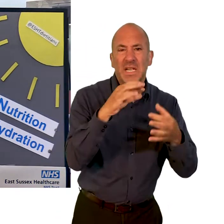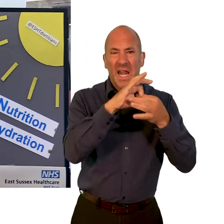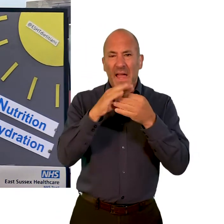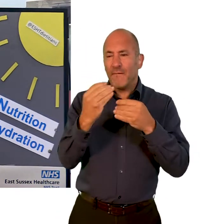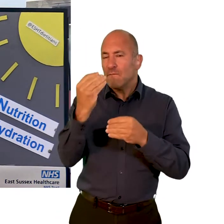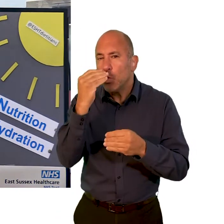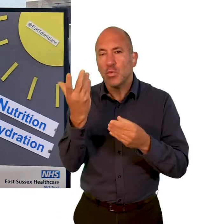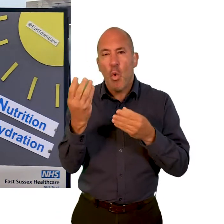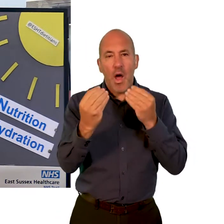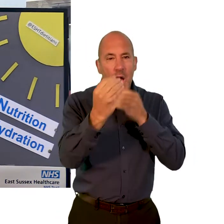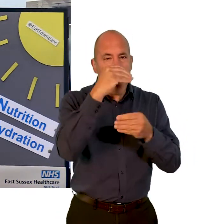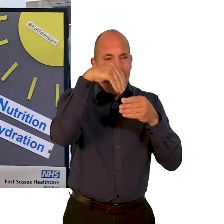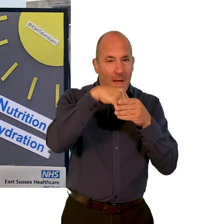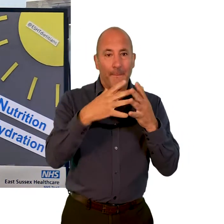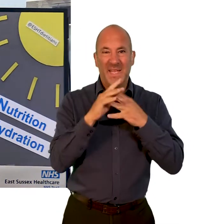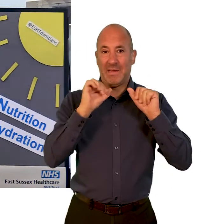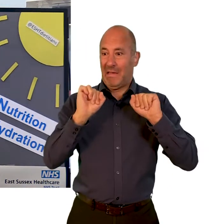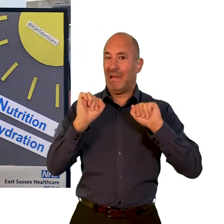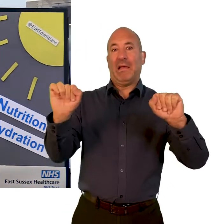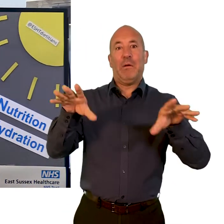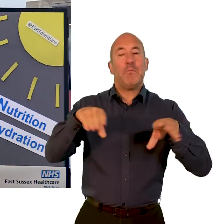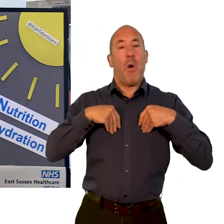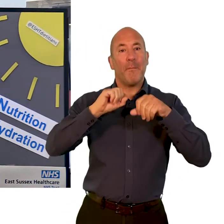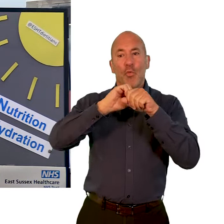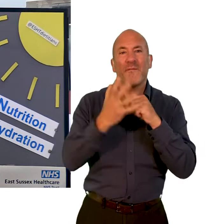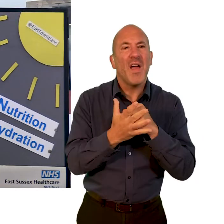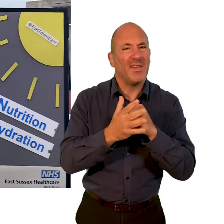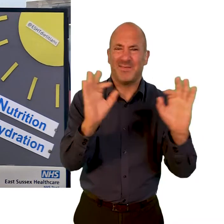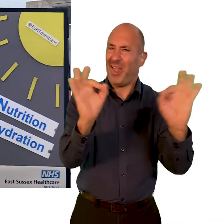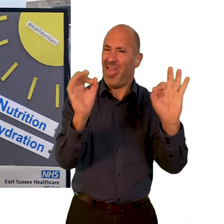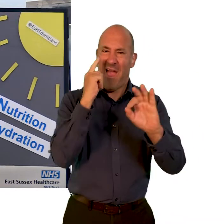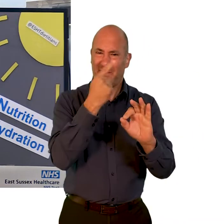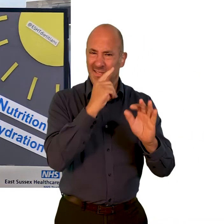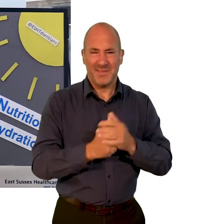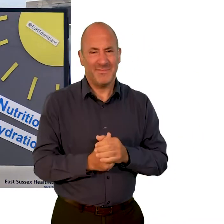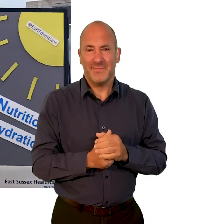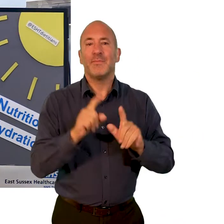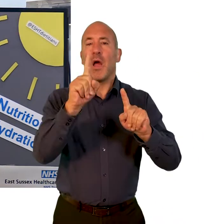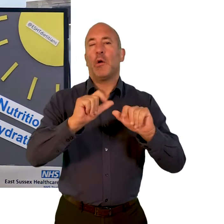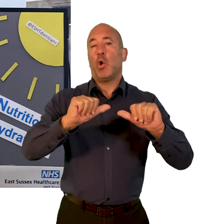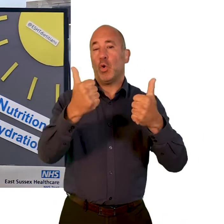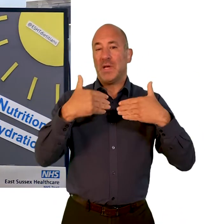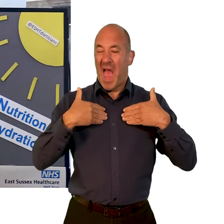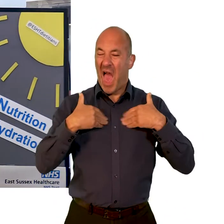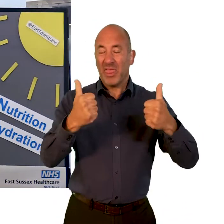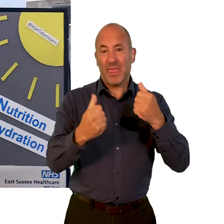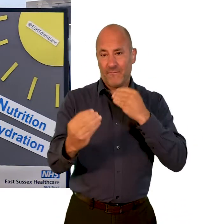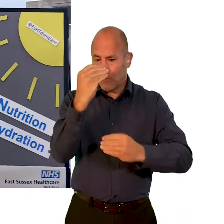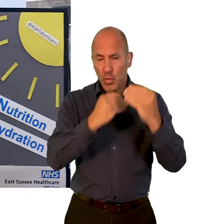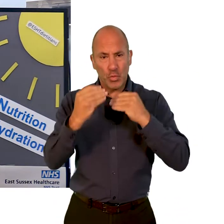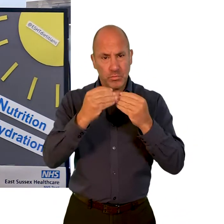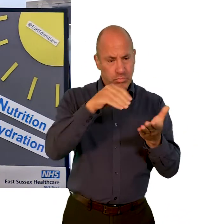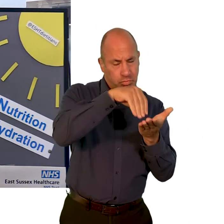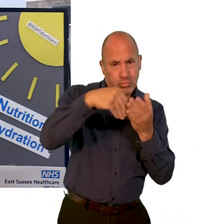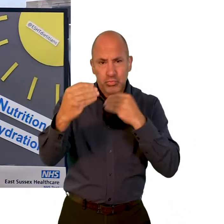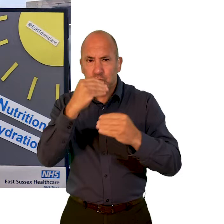no evidence that any specific food, diet or supplement will stop you from catching or developing COVID-19. However, following a